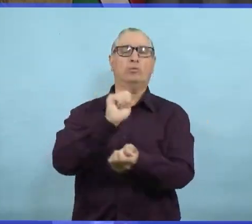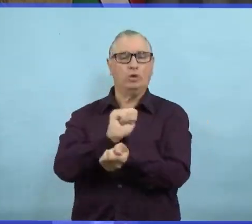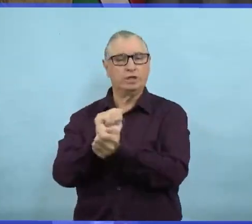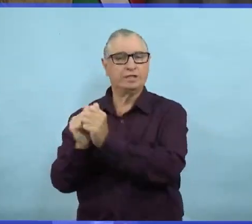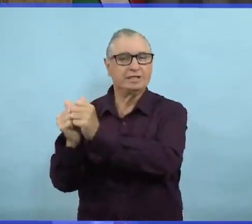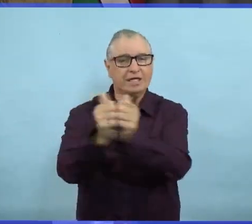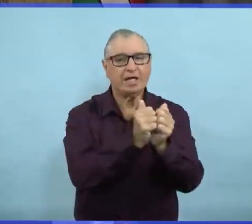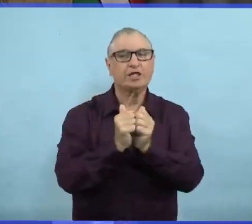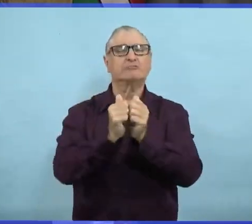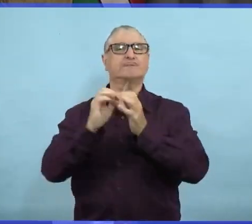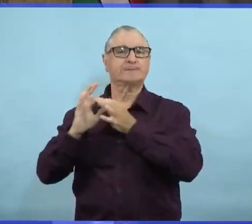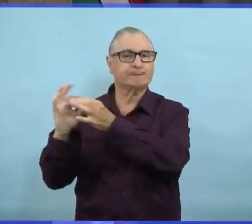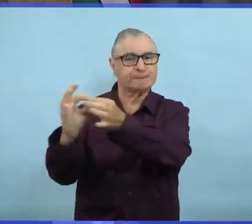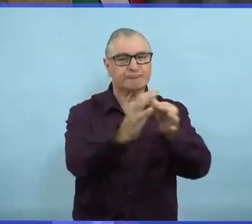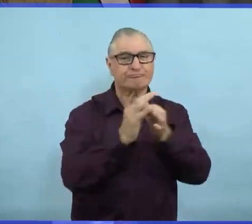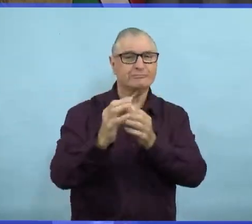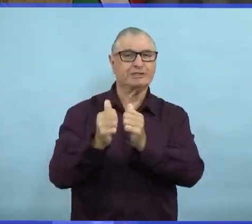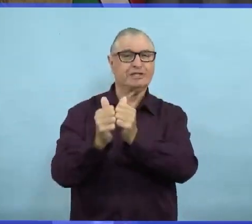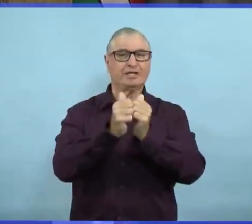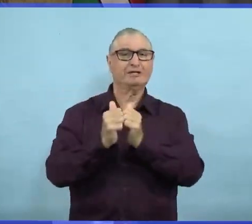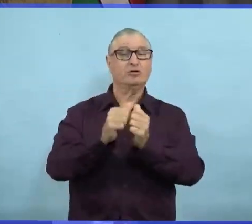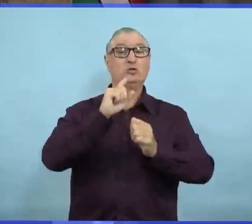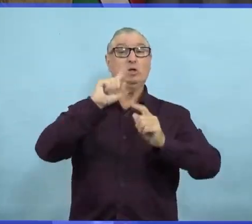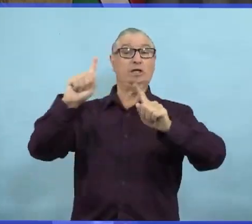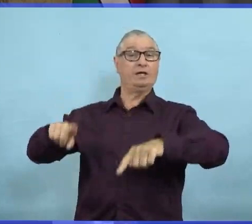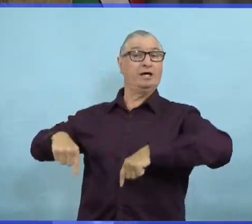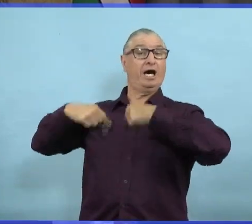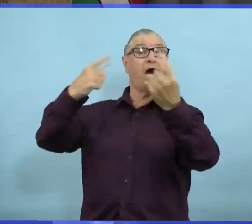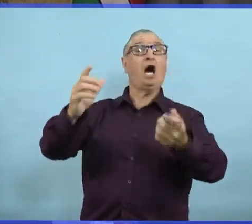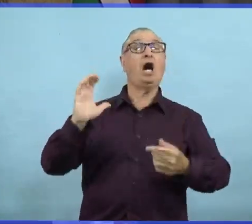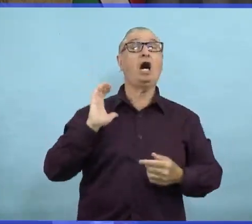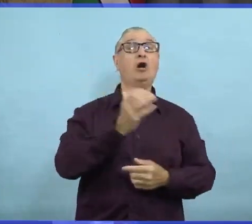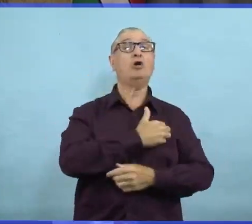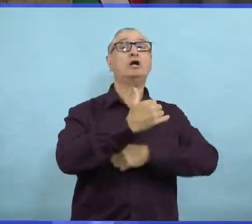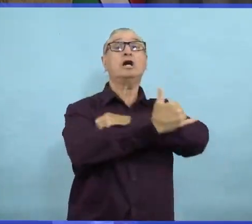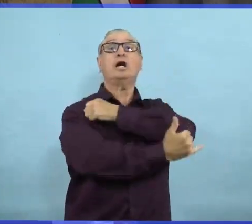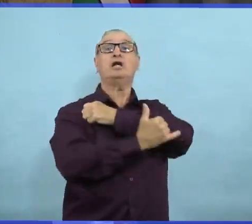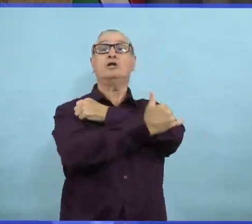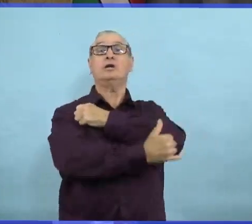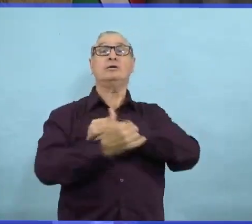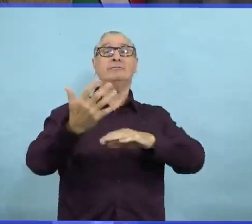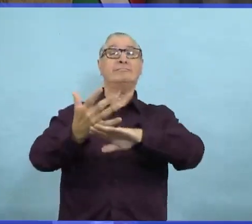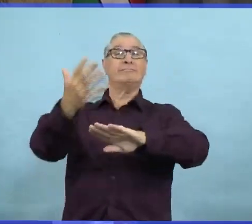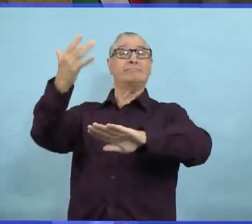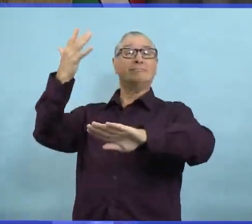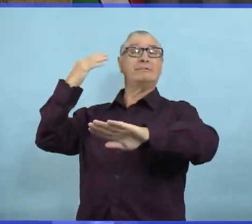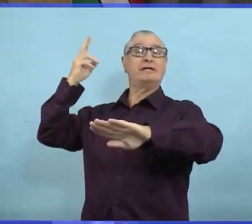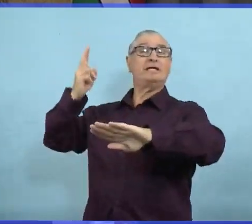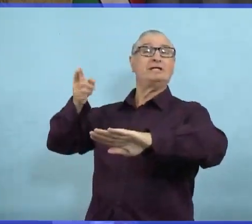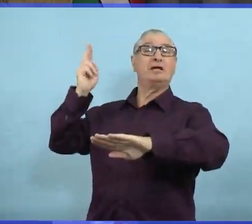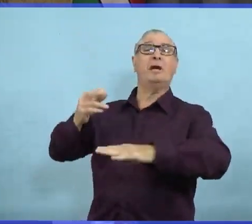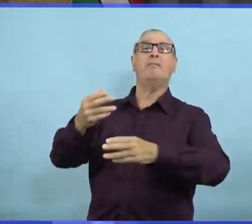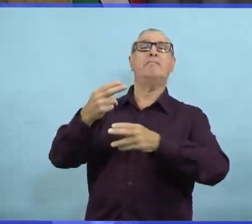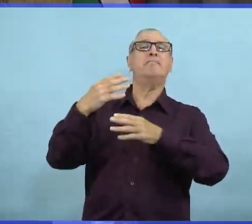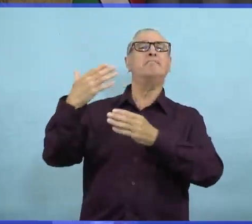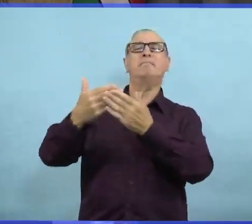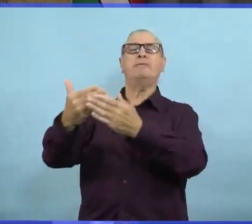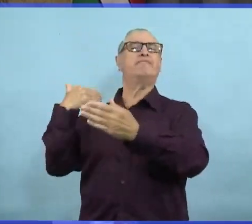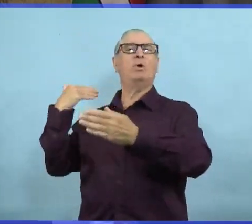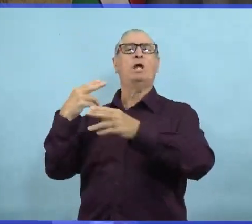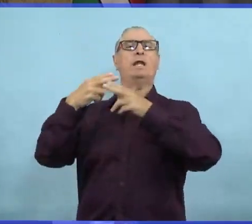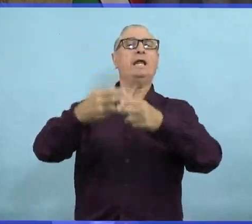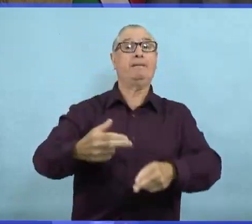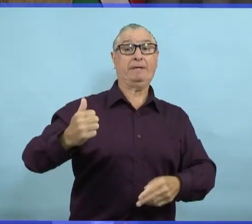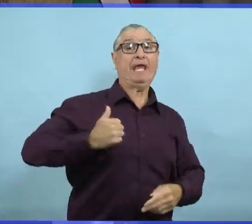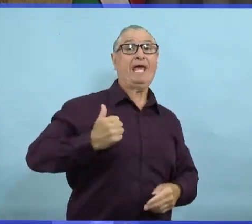Throughout our country's history, well before we were acknowledged as a country, we were a home of hope to people